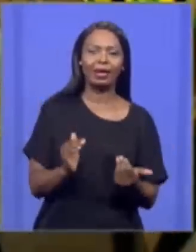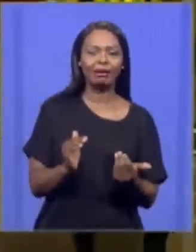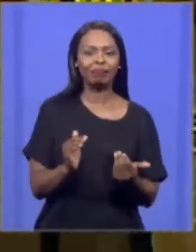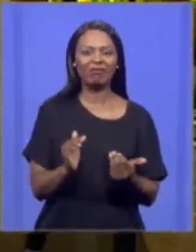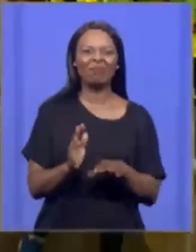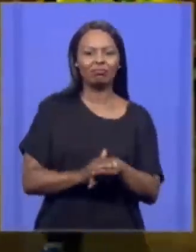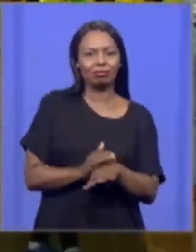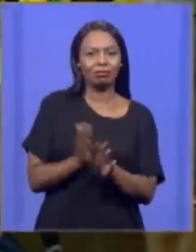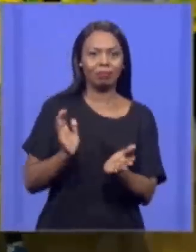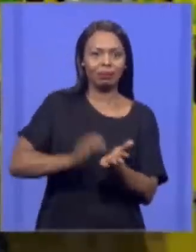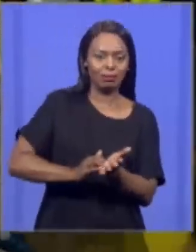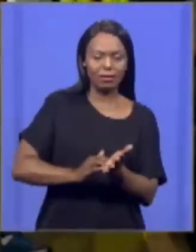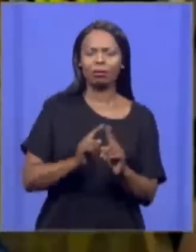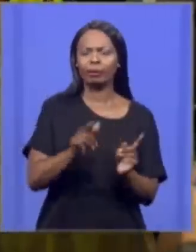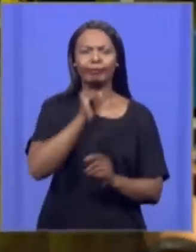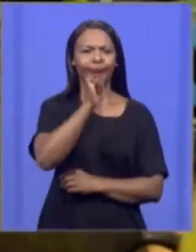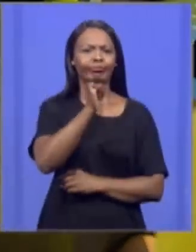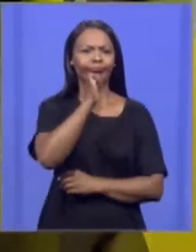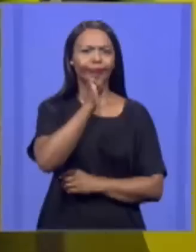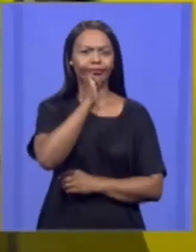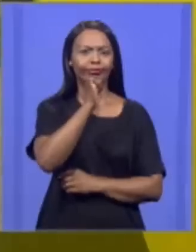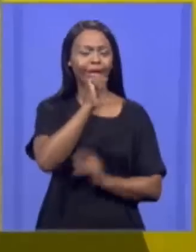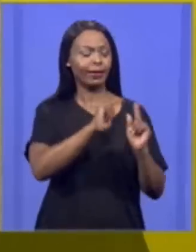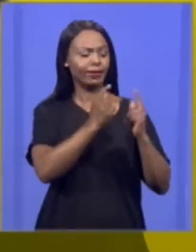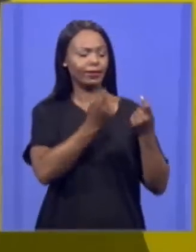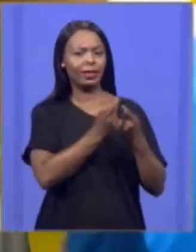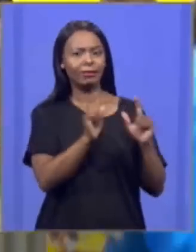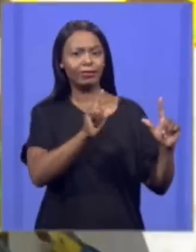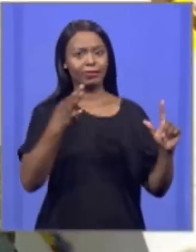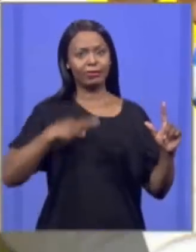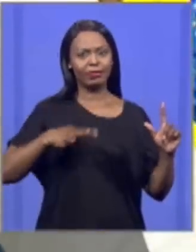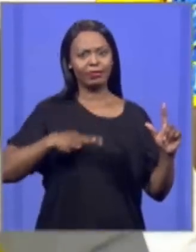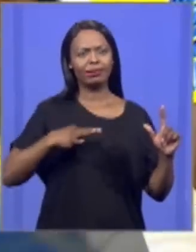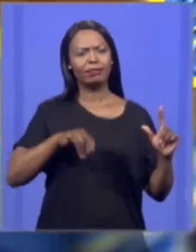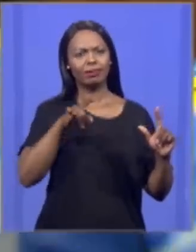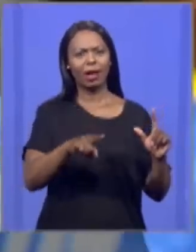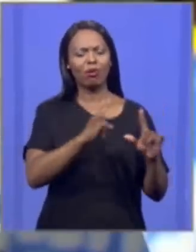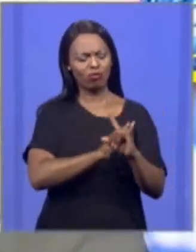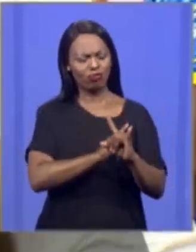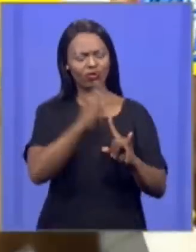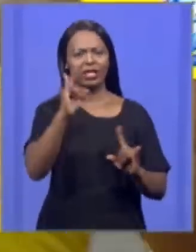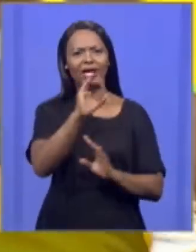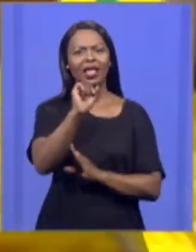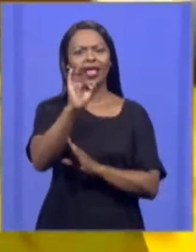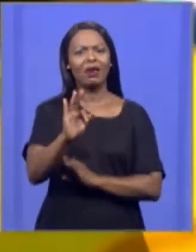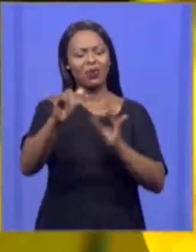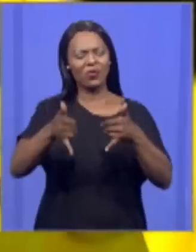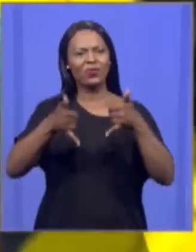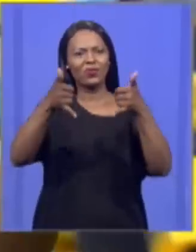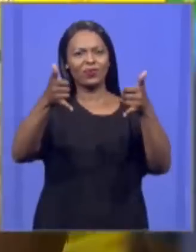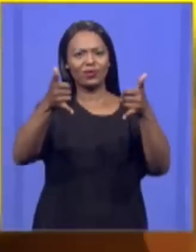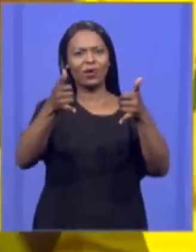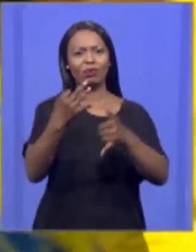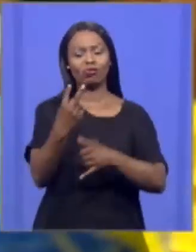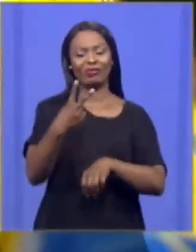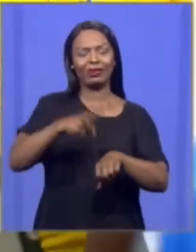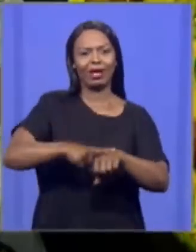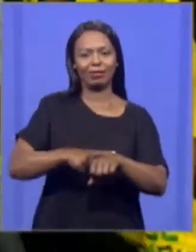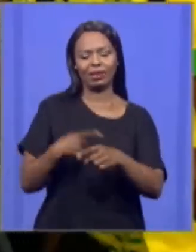beilwe. Sundowns Ladies e šetše e fentše sebjana sa CAF Champions League gabedi mo mengwageng e